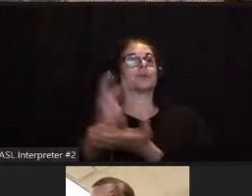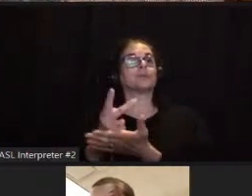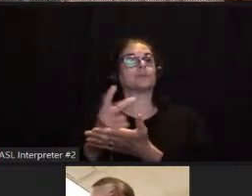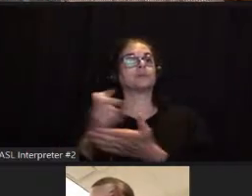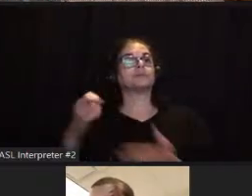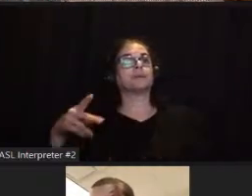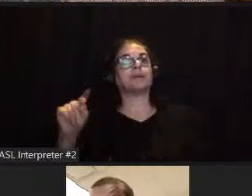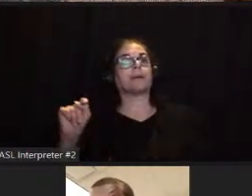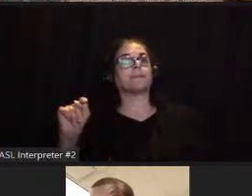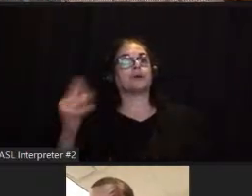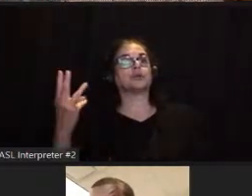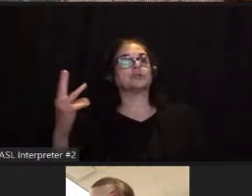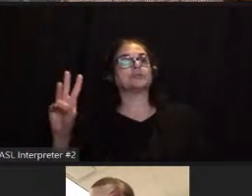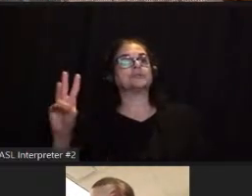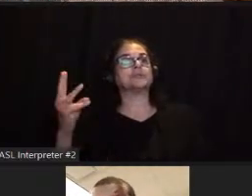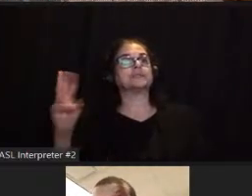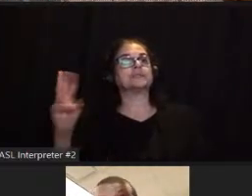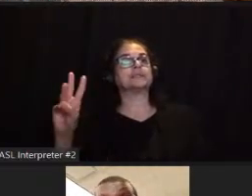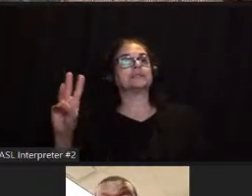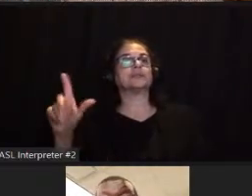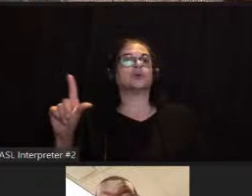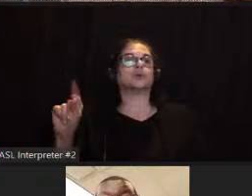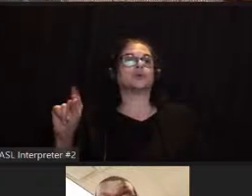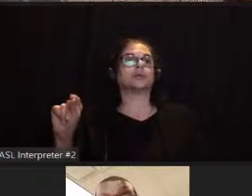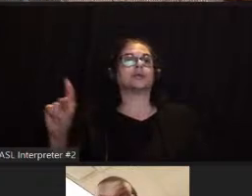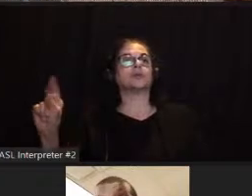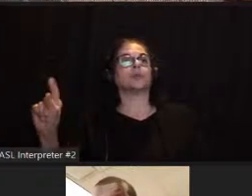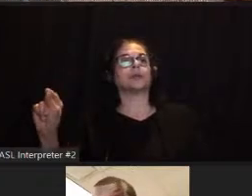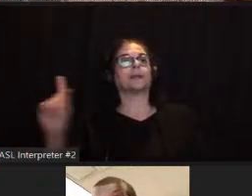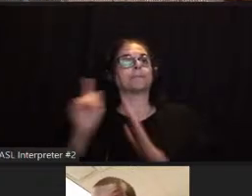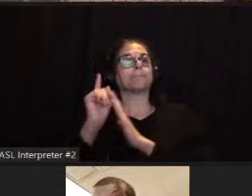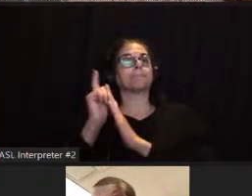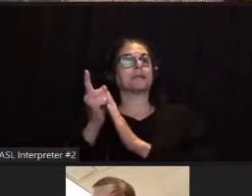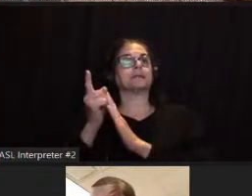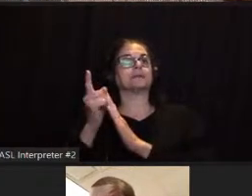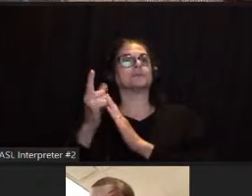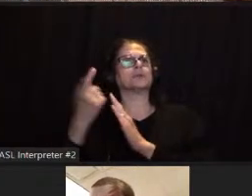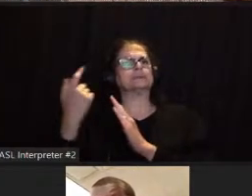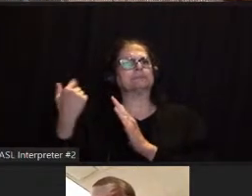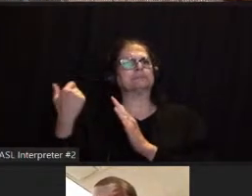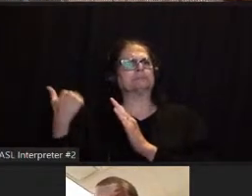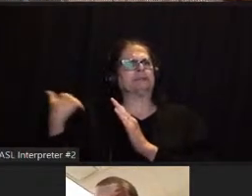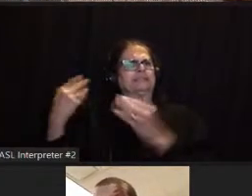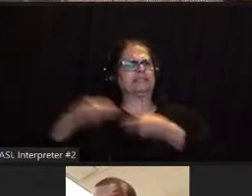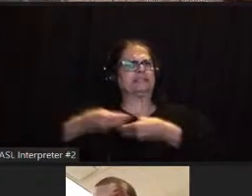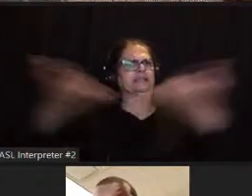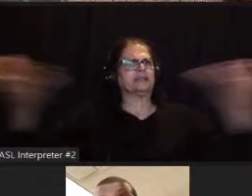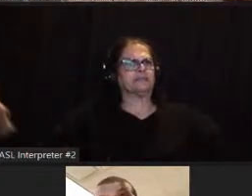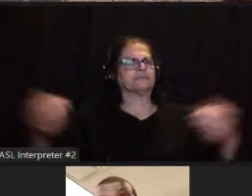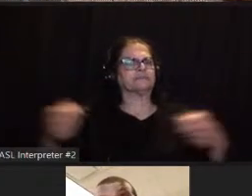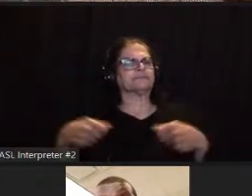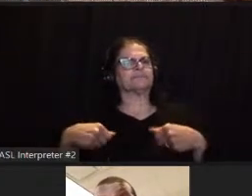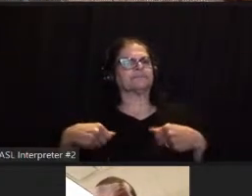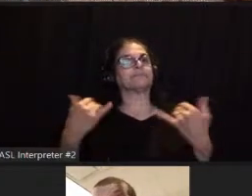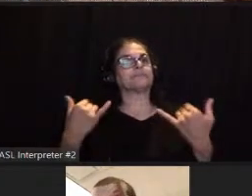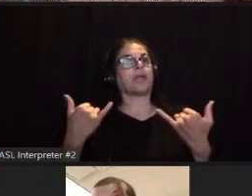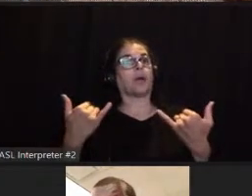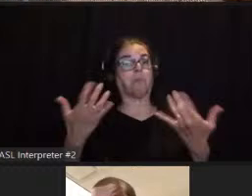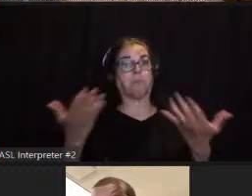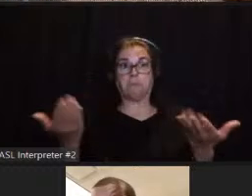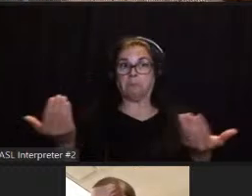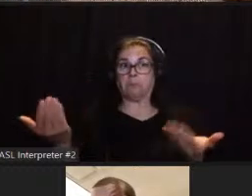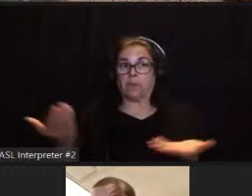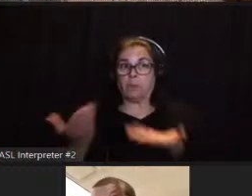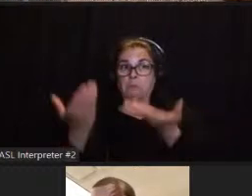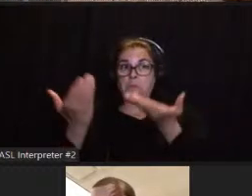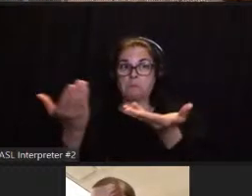September 16, 2020 board minutes. The minutes were previously distributed. I will now entertain a motion to approve the